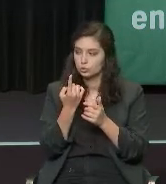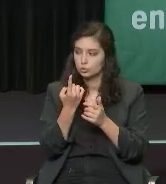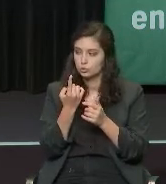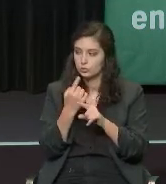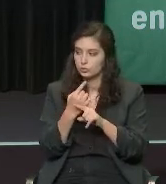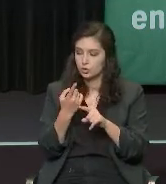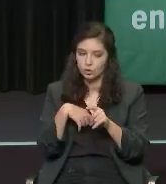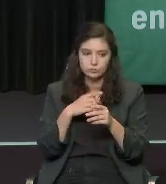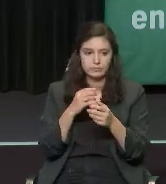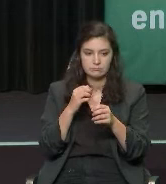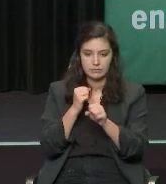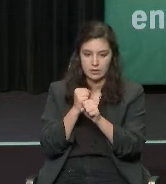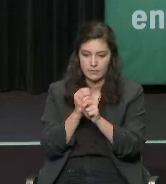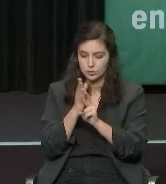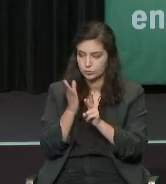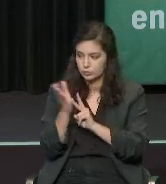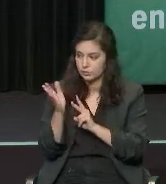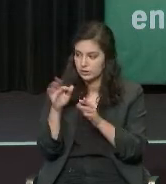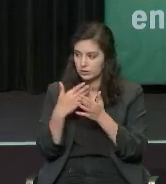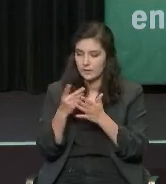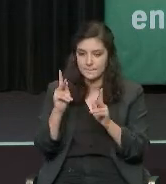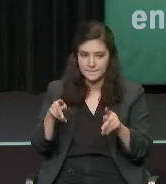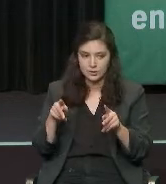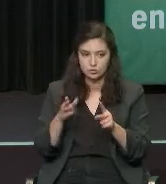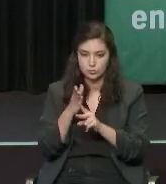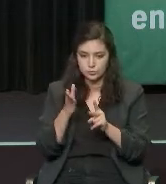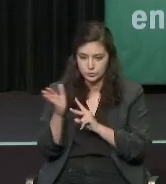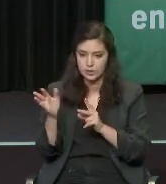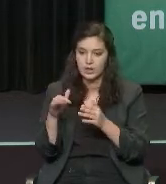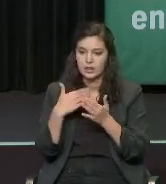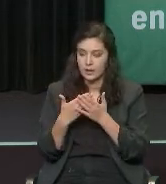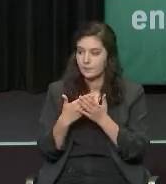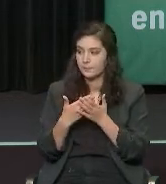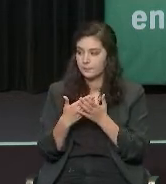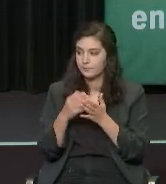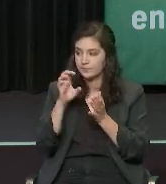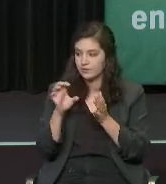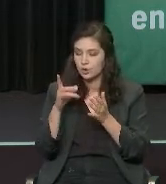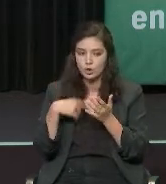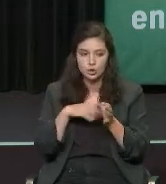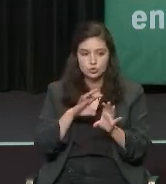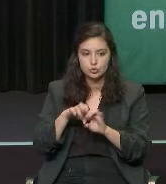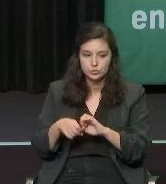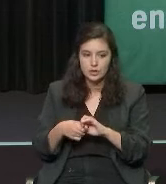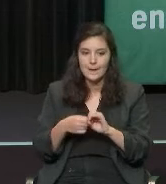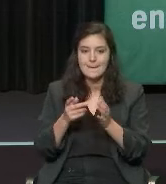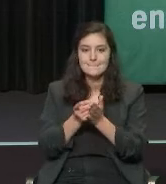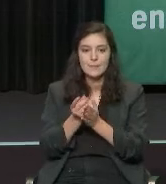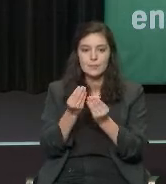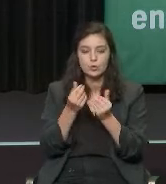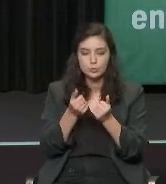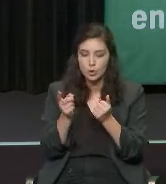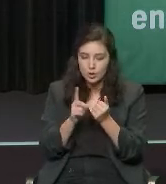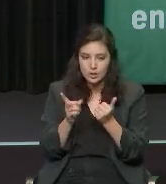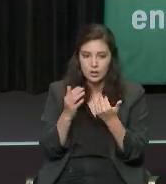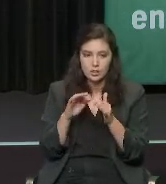more towards an harmonizing methodology and best practices. So we don't want to ruin a very good map by combining it with a